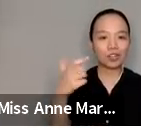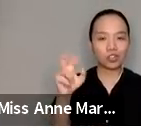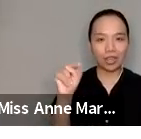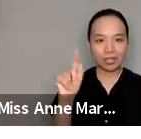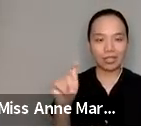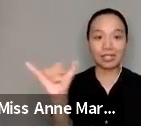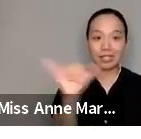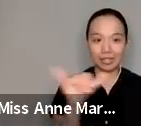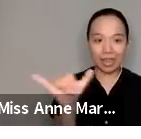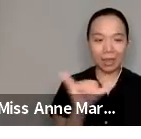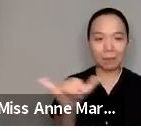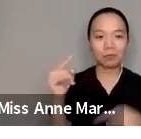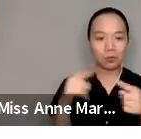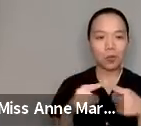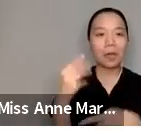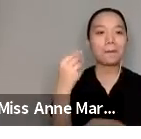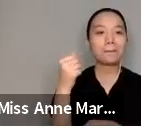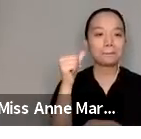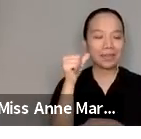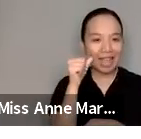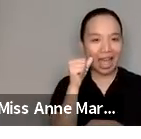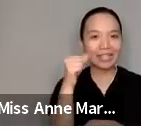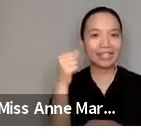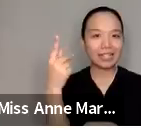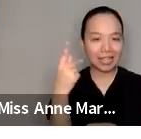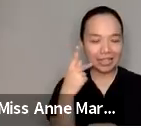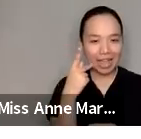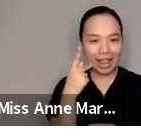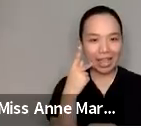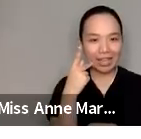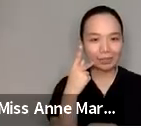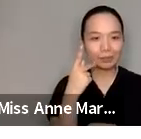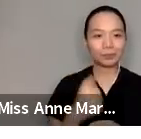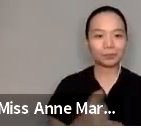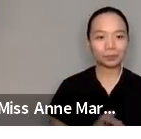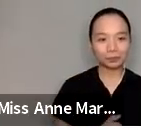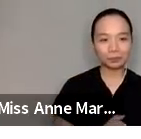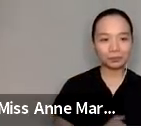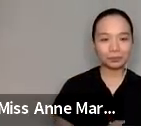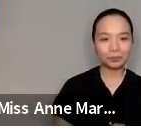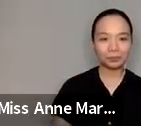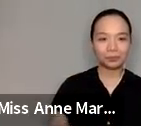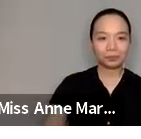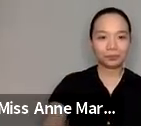Same citation goes to Miss Anne Therese Casala, LPT.